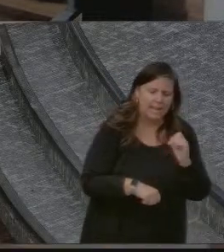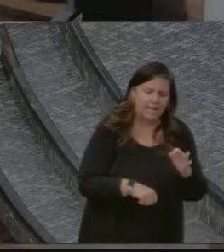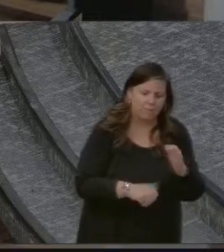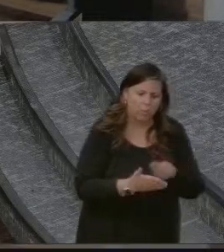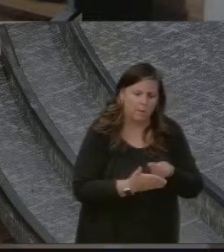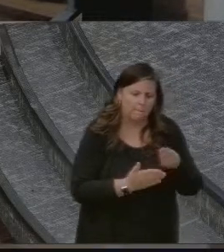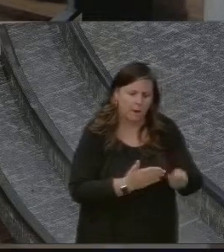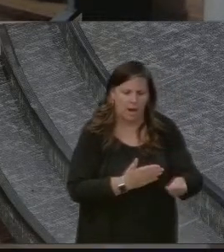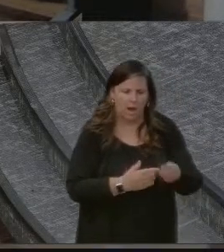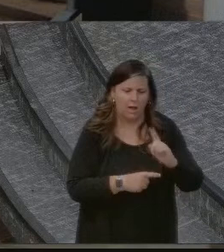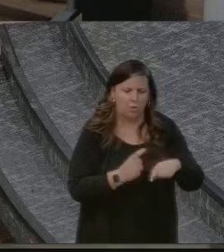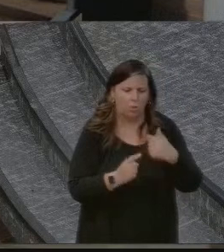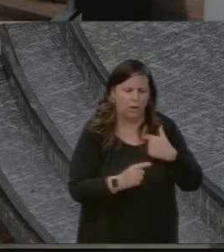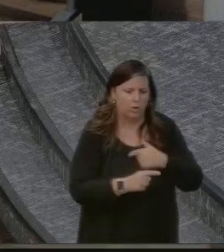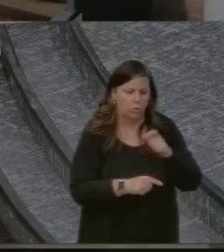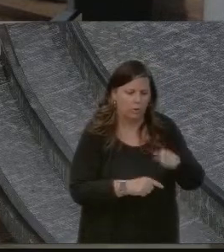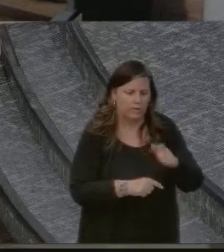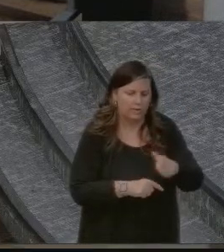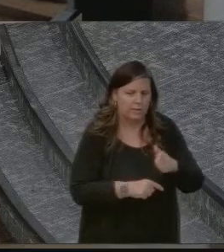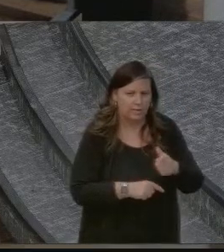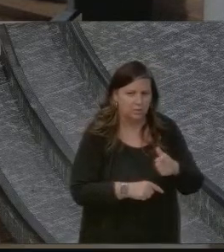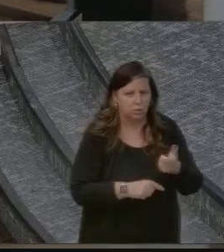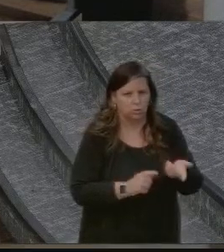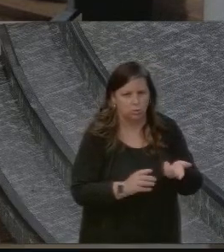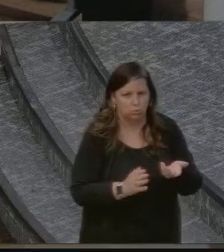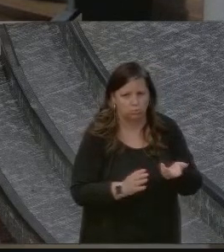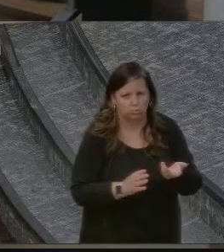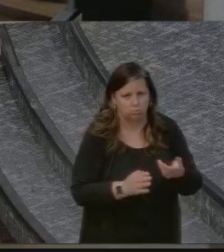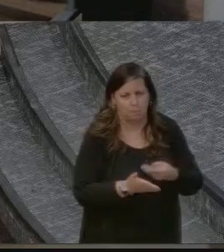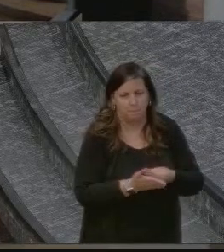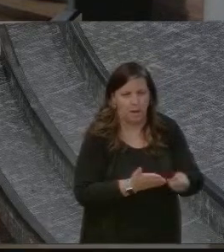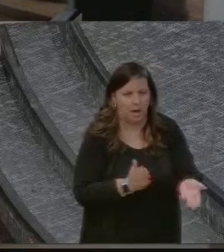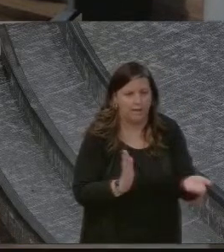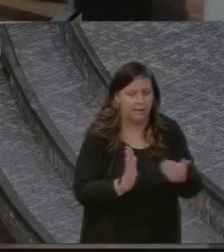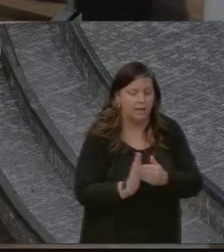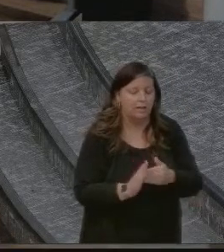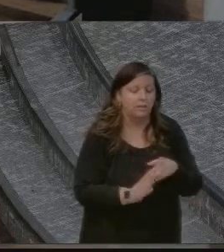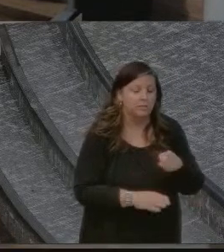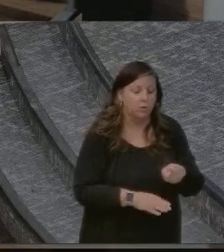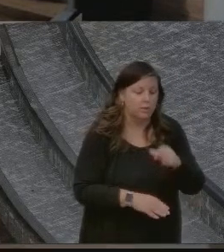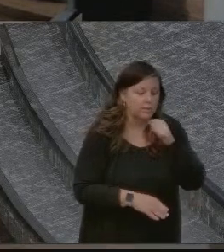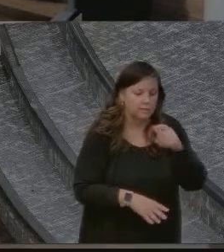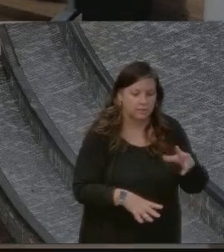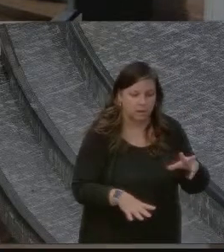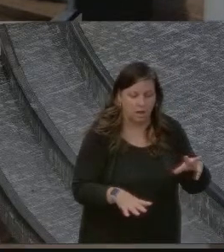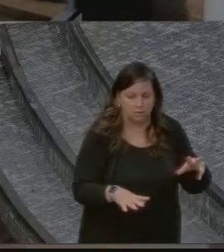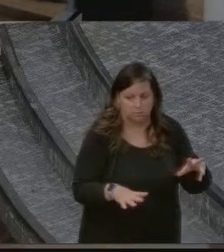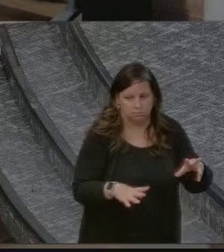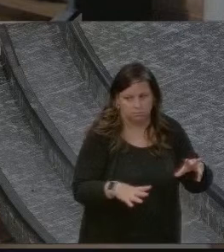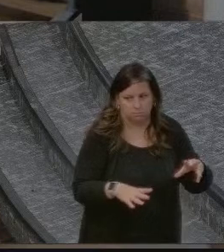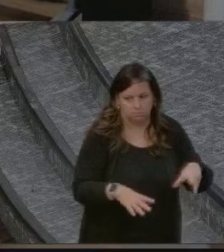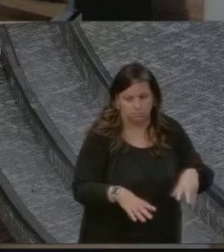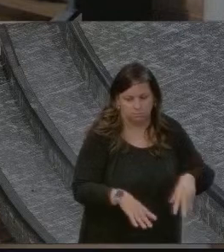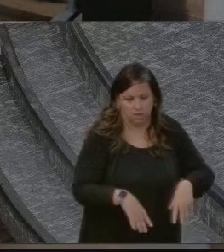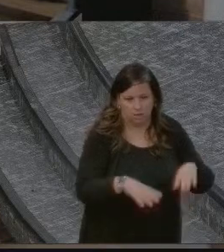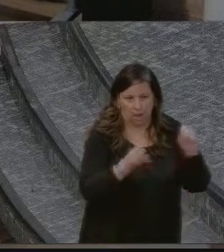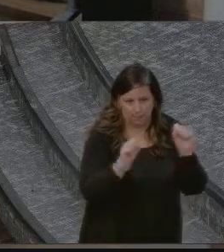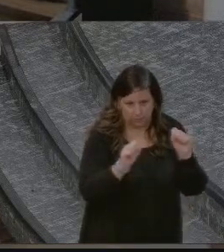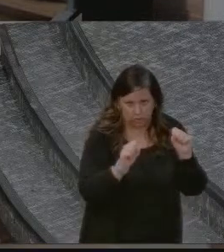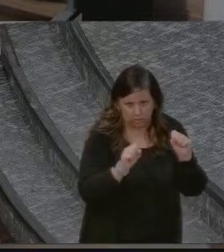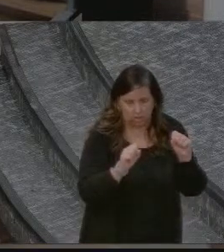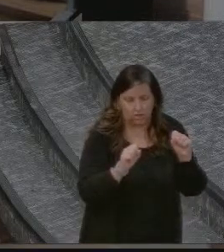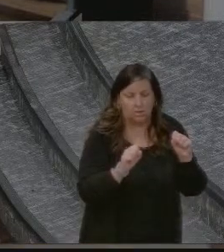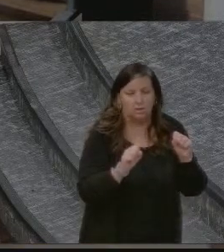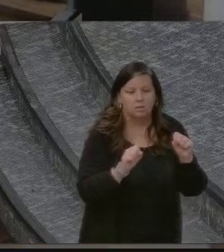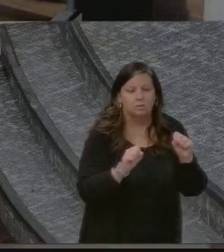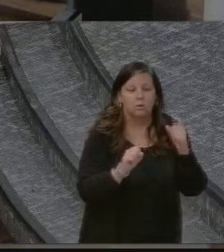need to be renewed? Great question. This is not a adoption, so we're using it this 1 year to make sure that this is something that we want to use.